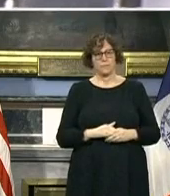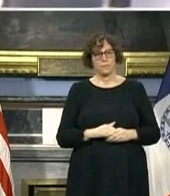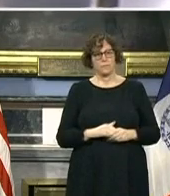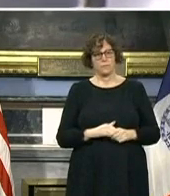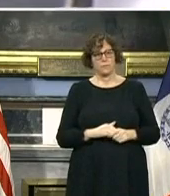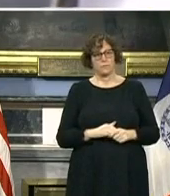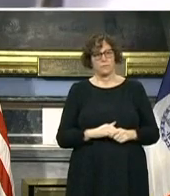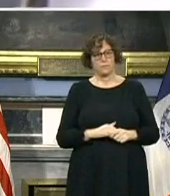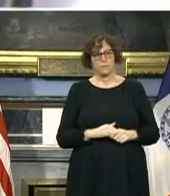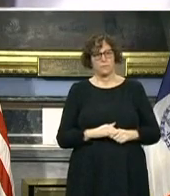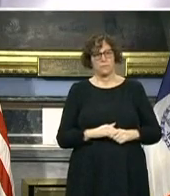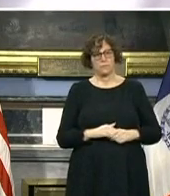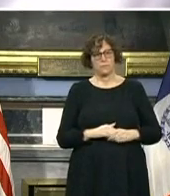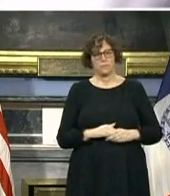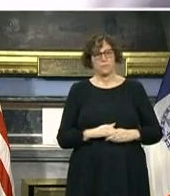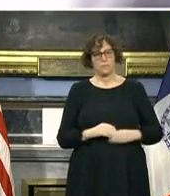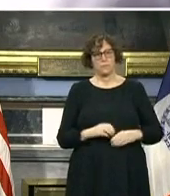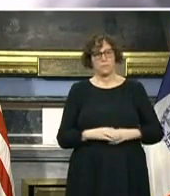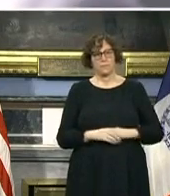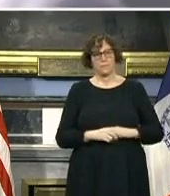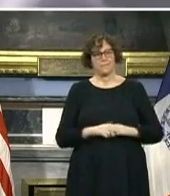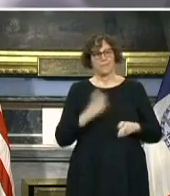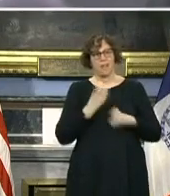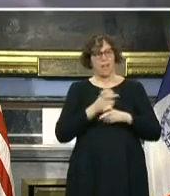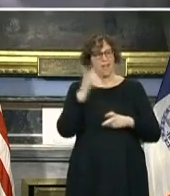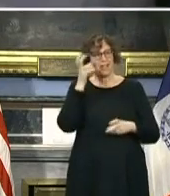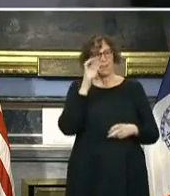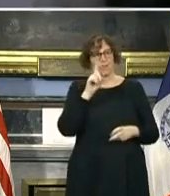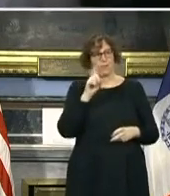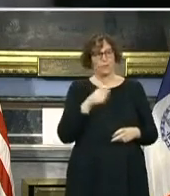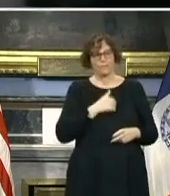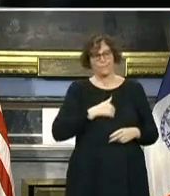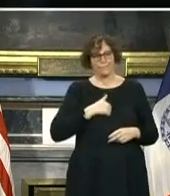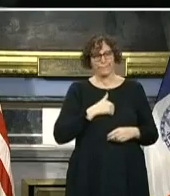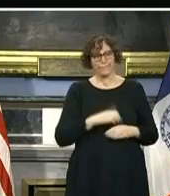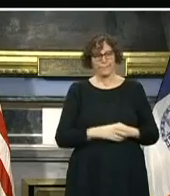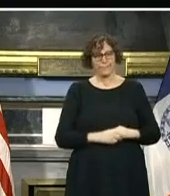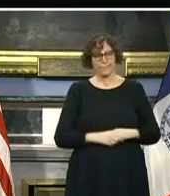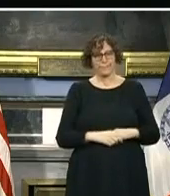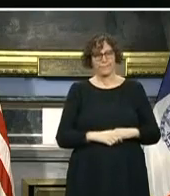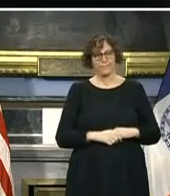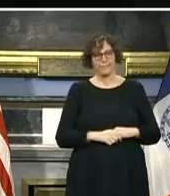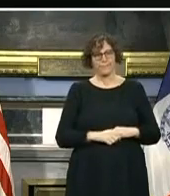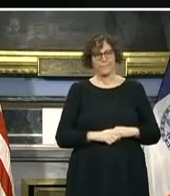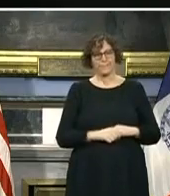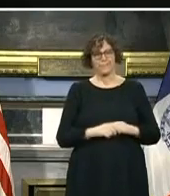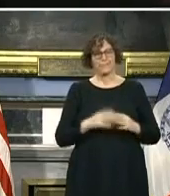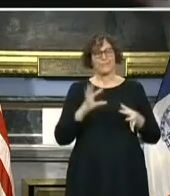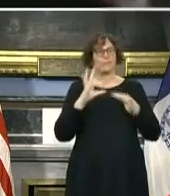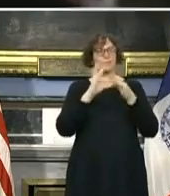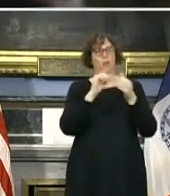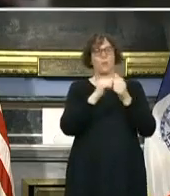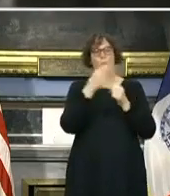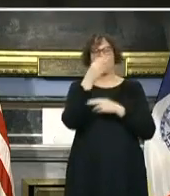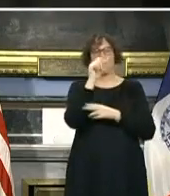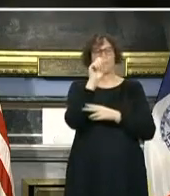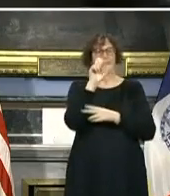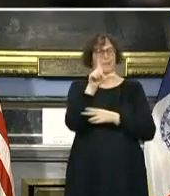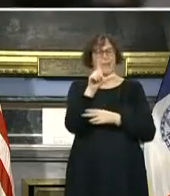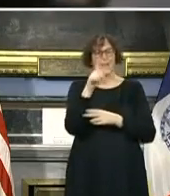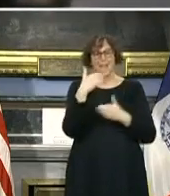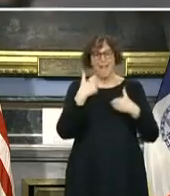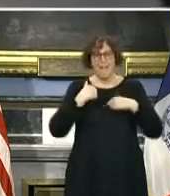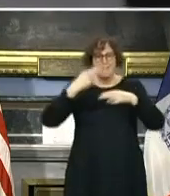hospitals like Portland and the Bronx? And I know previously you mentioned the hotels. Yep. Can you mention which hotels those are going to be? It's going to